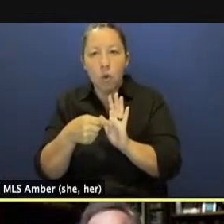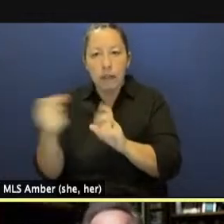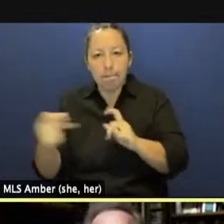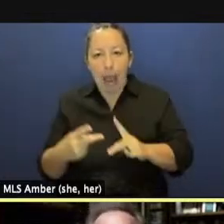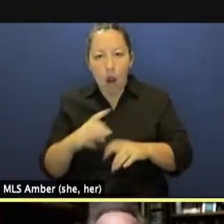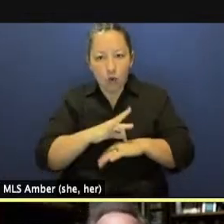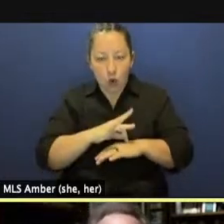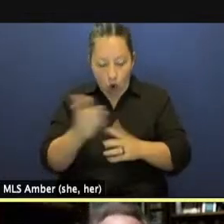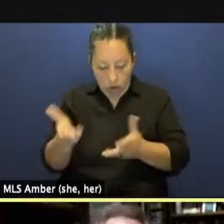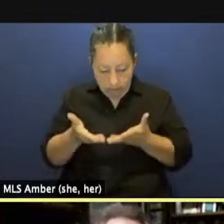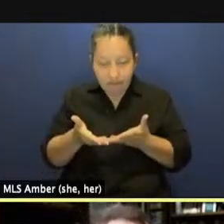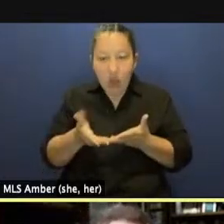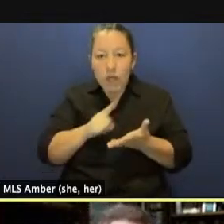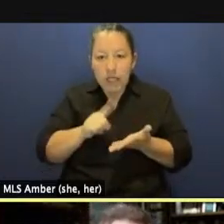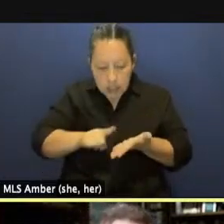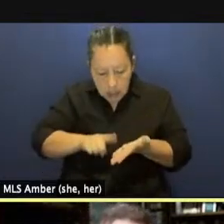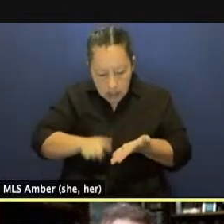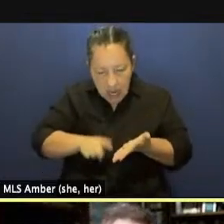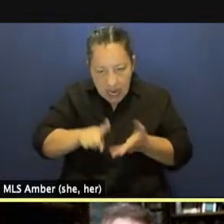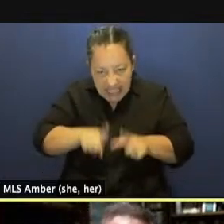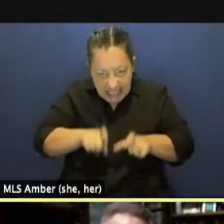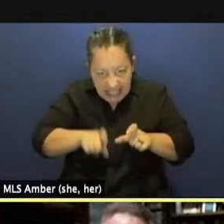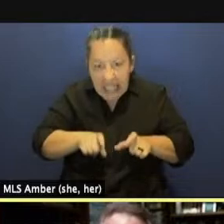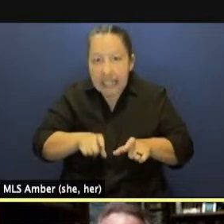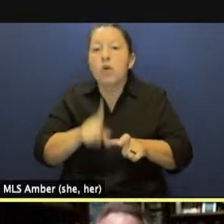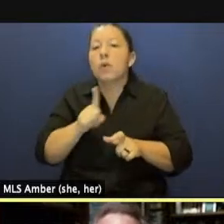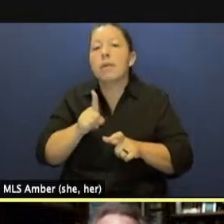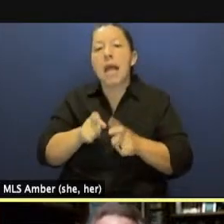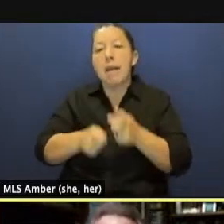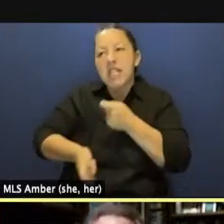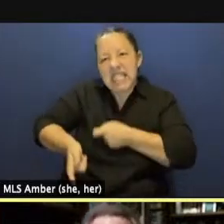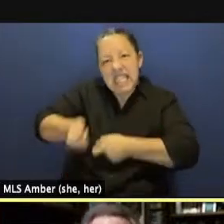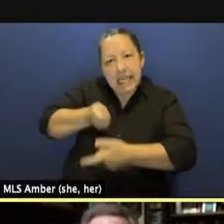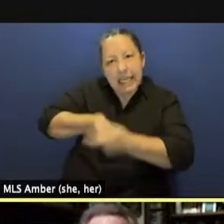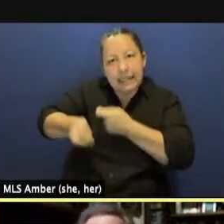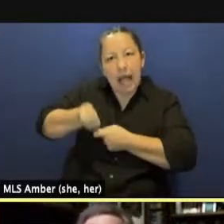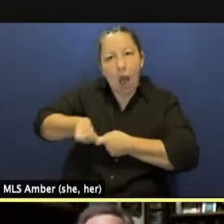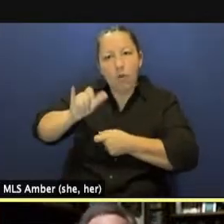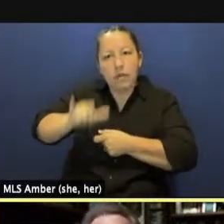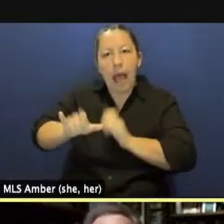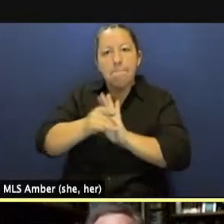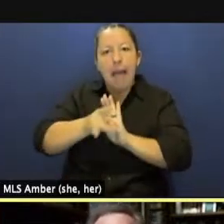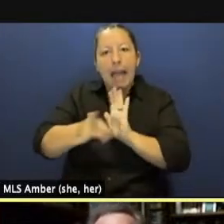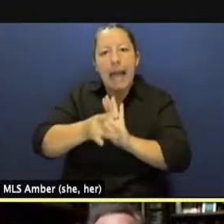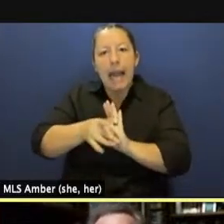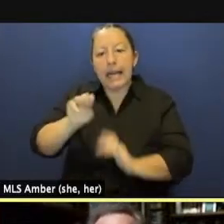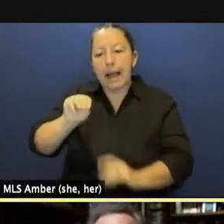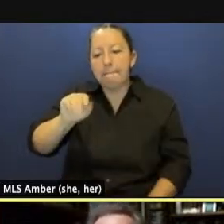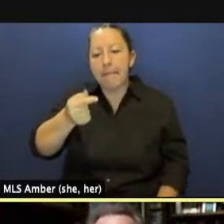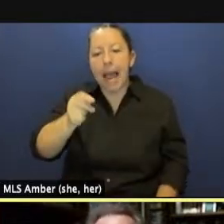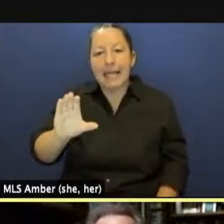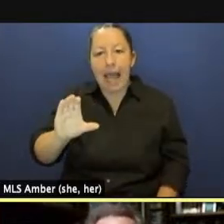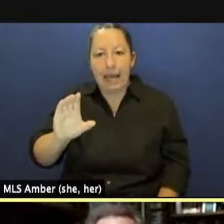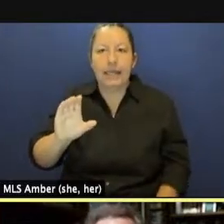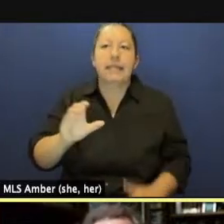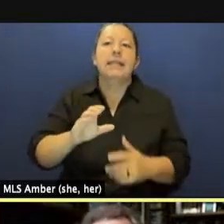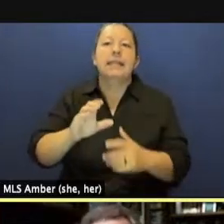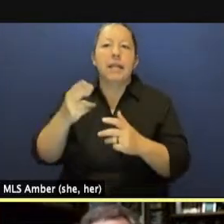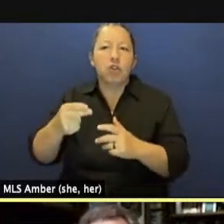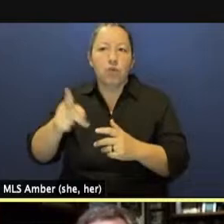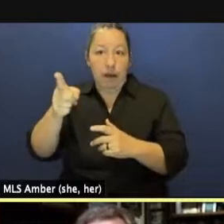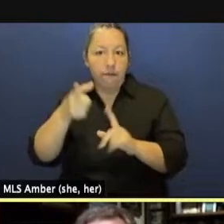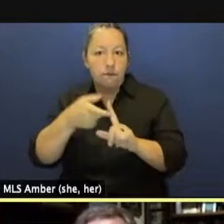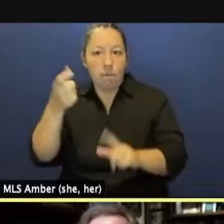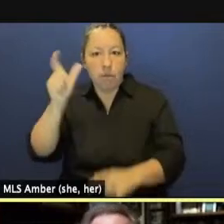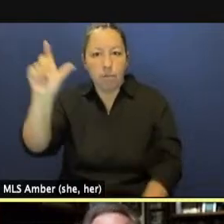tease out that magnetic history of the moon, showing us that perhaps the moon generated internal